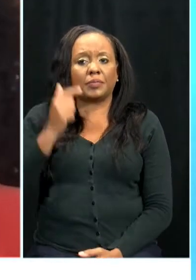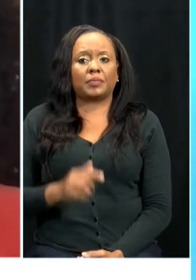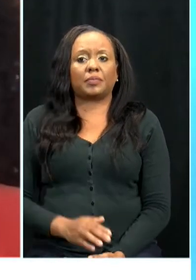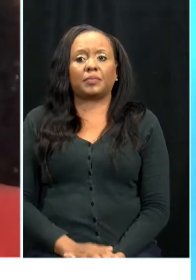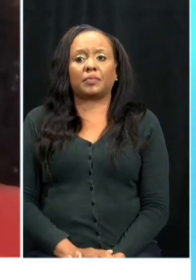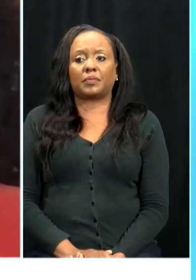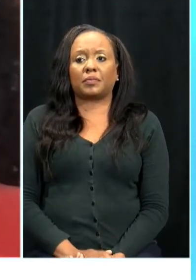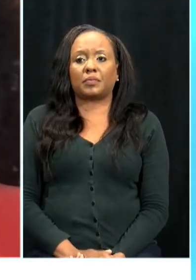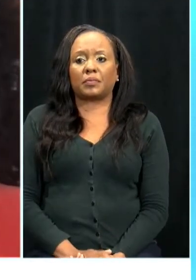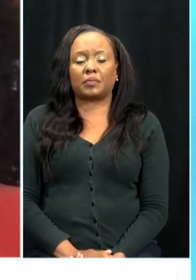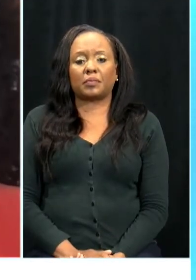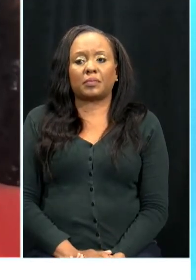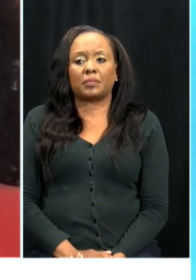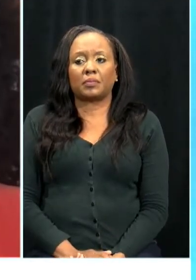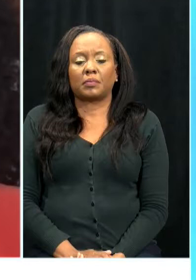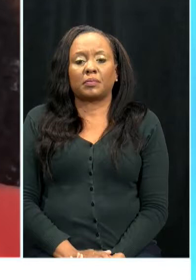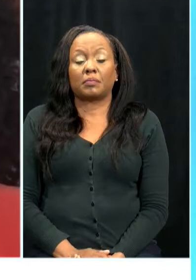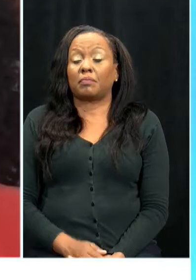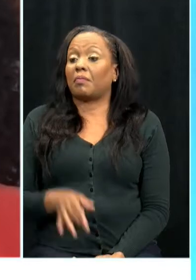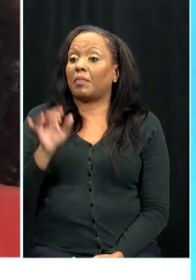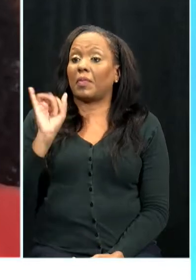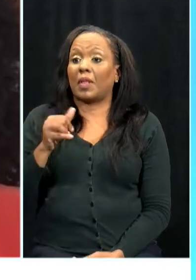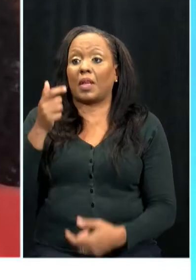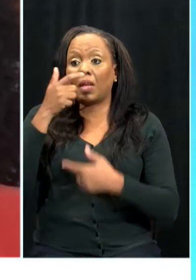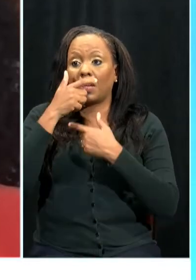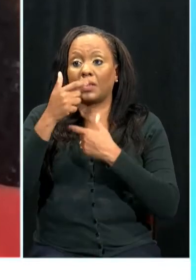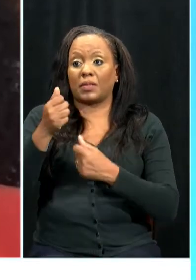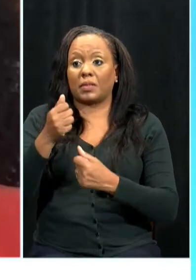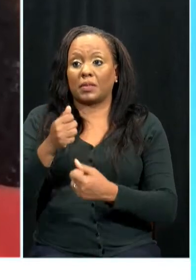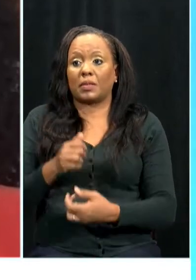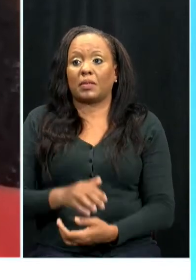That would be interesting. So, I'm going to come back and the thing to. is,